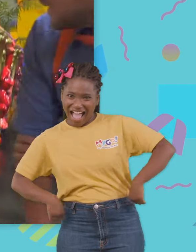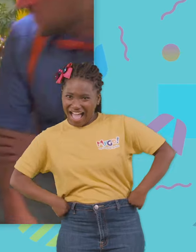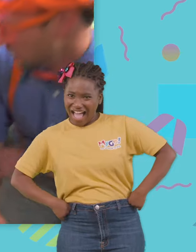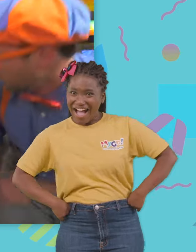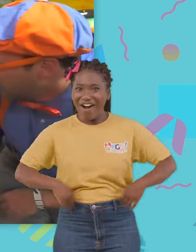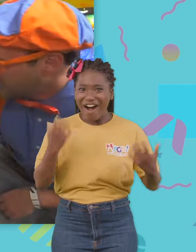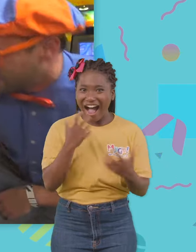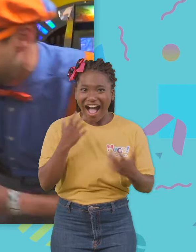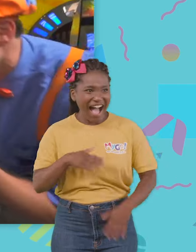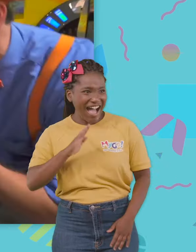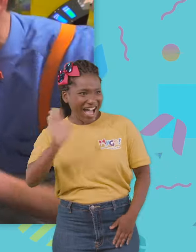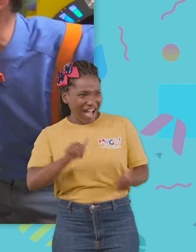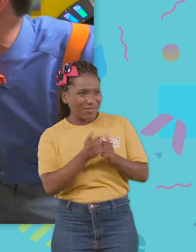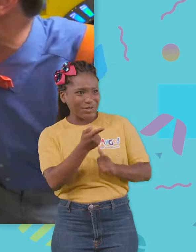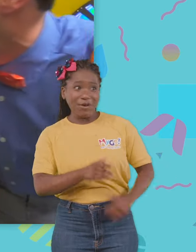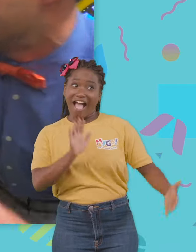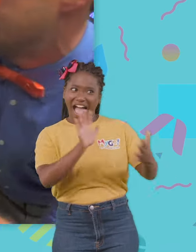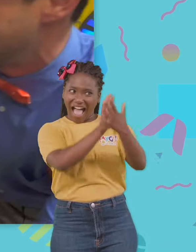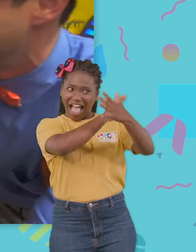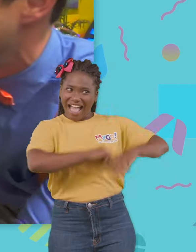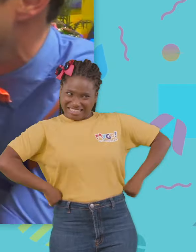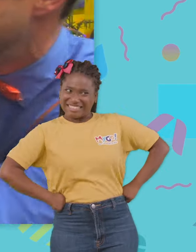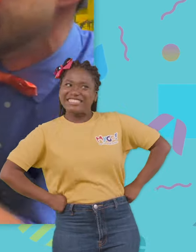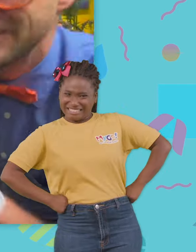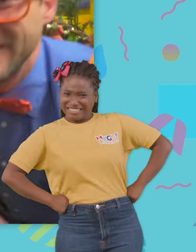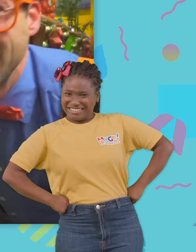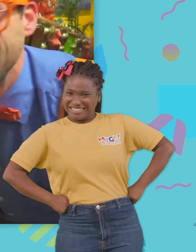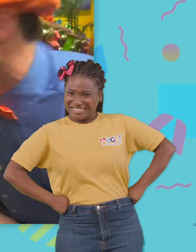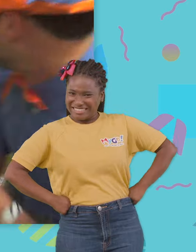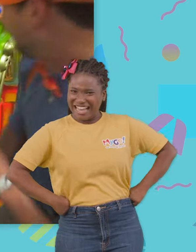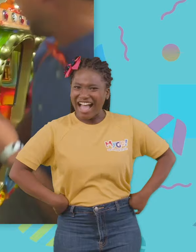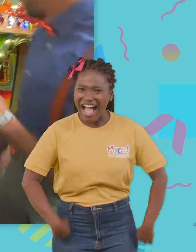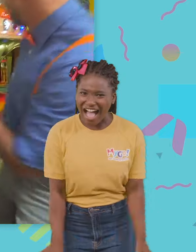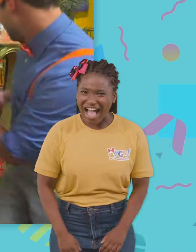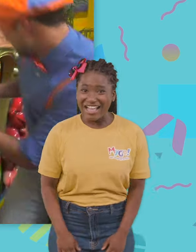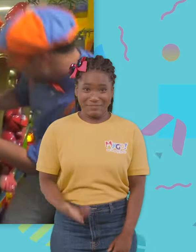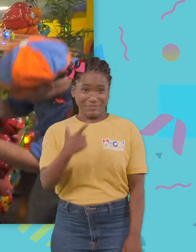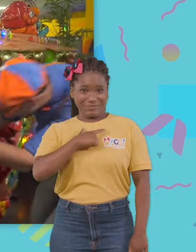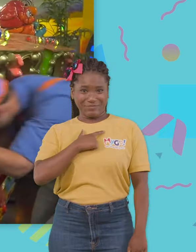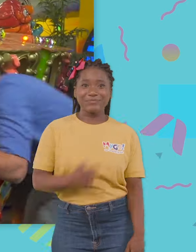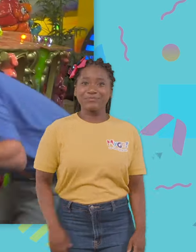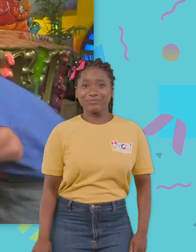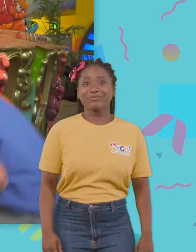go. Whoa, hello. How are you? Good. High five. Woohoo. Okay.